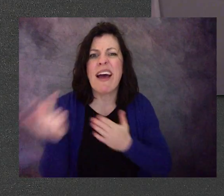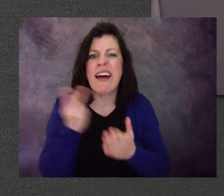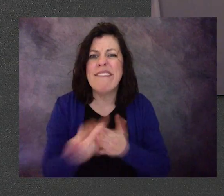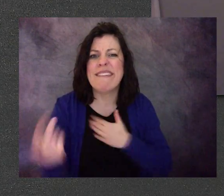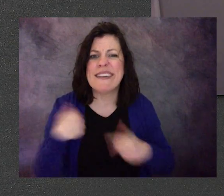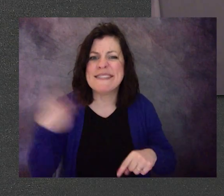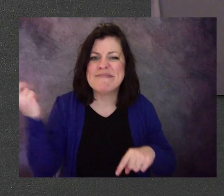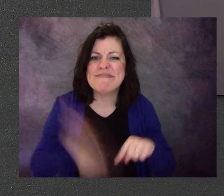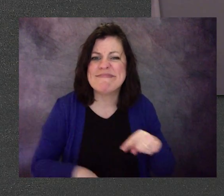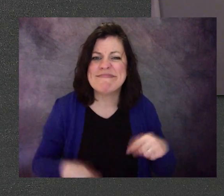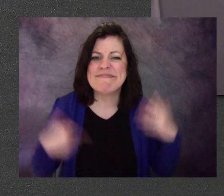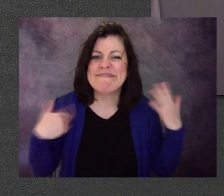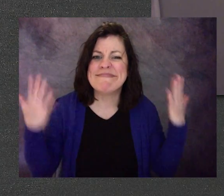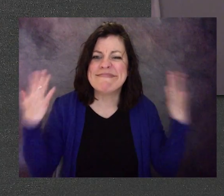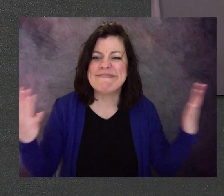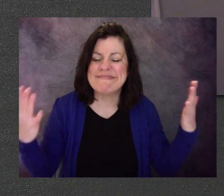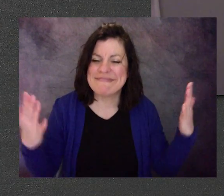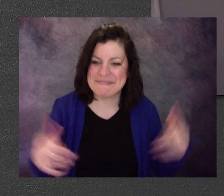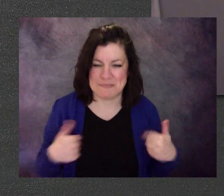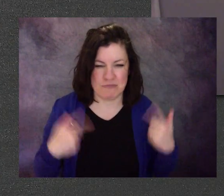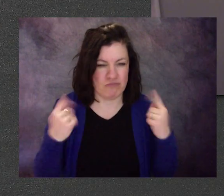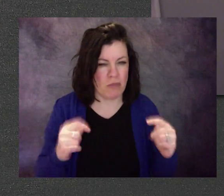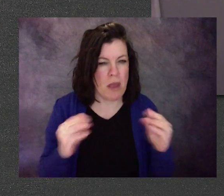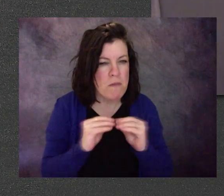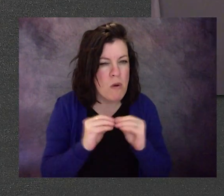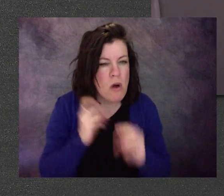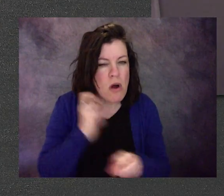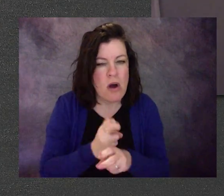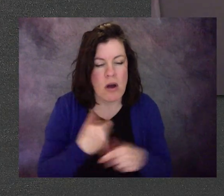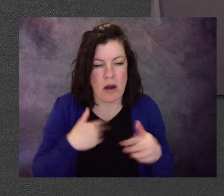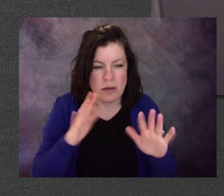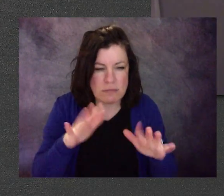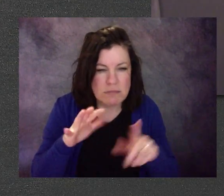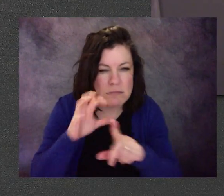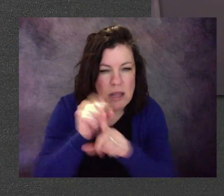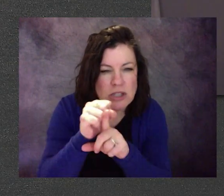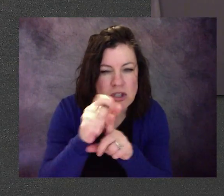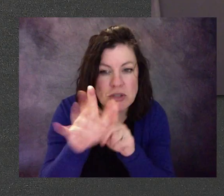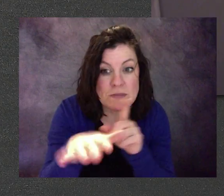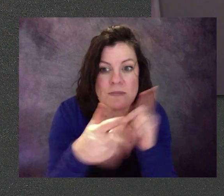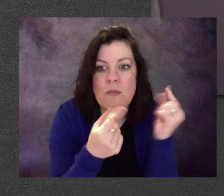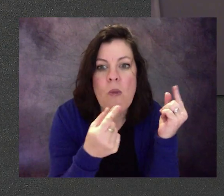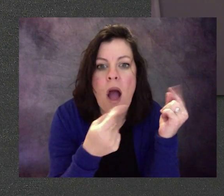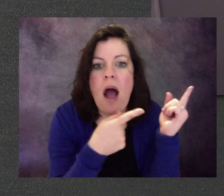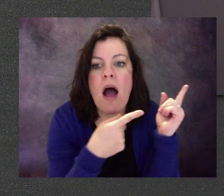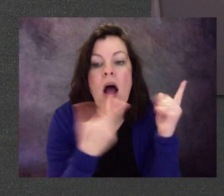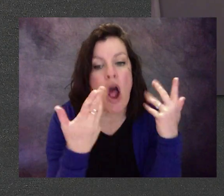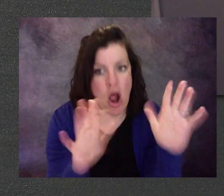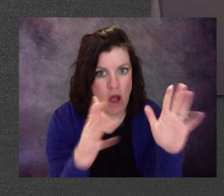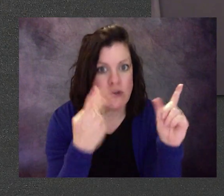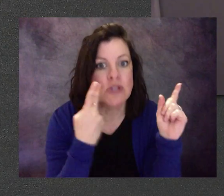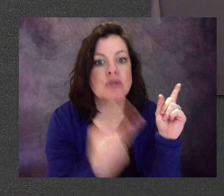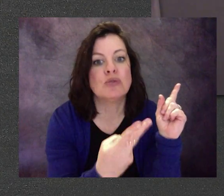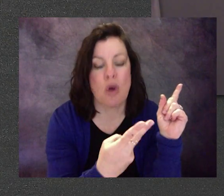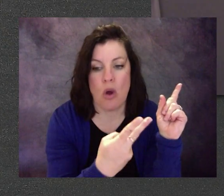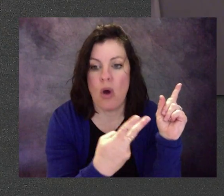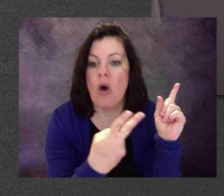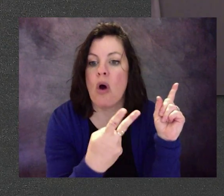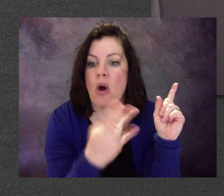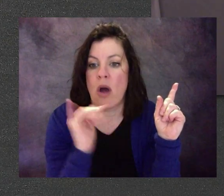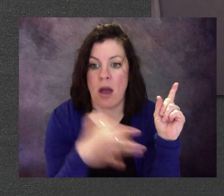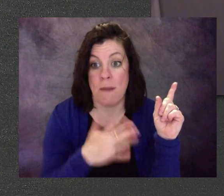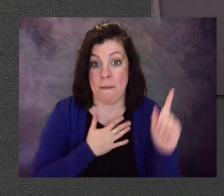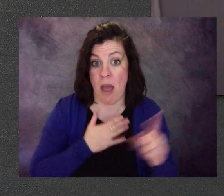you, and I'm really gonna try hard. So let's take a look at this letter. This is another letter we have already done. My name